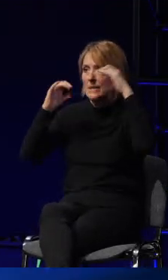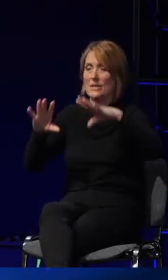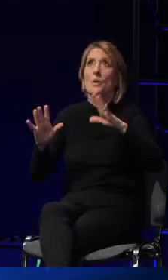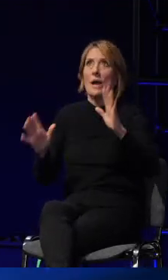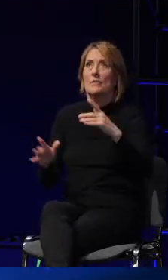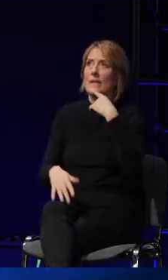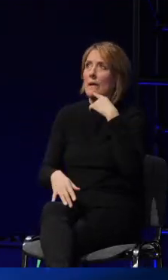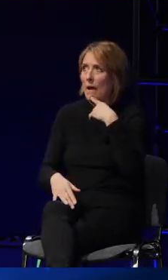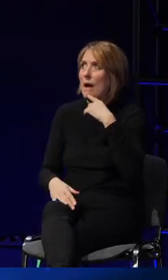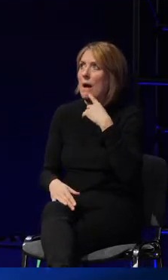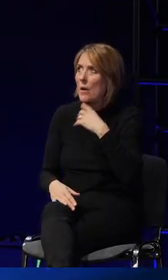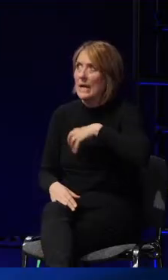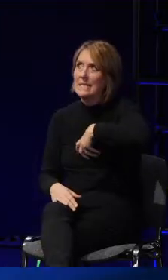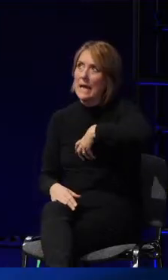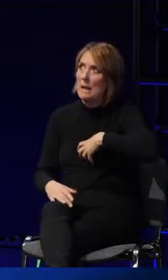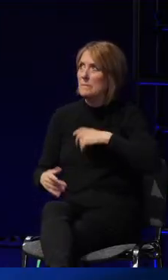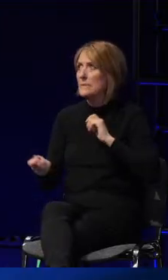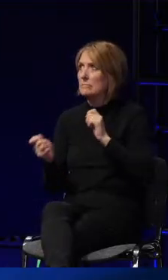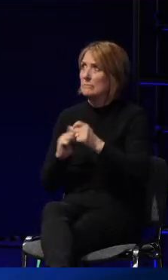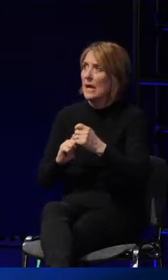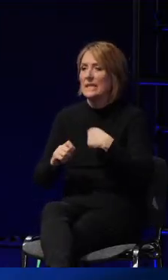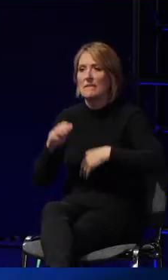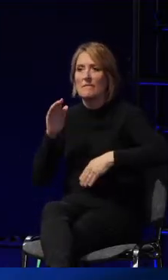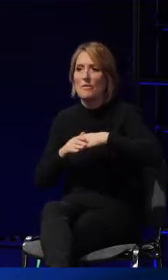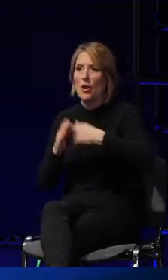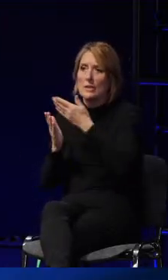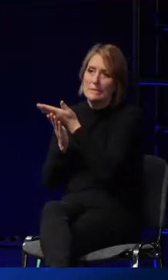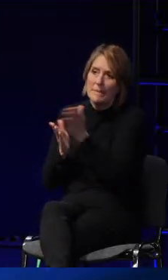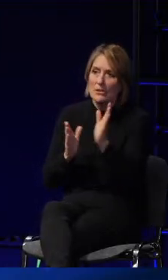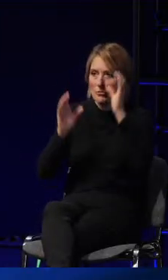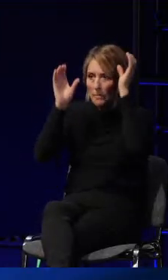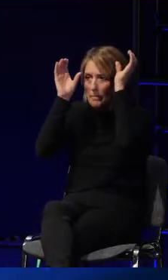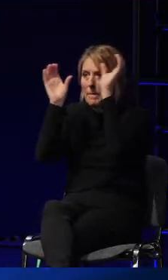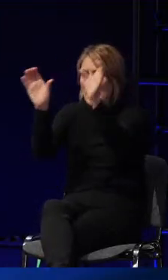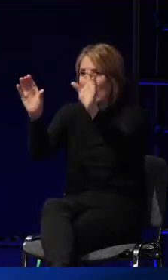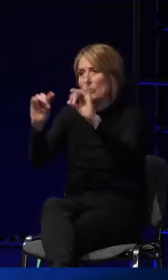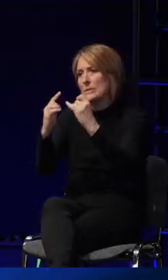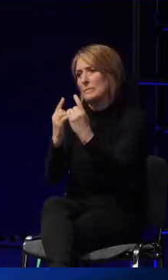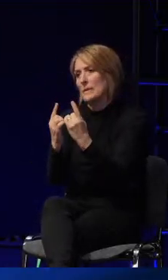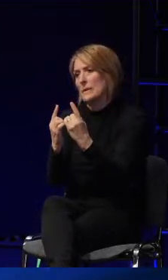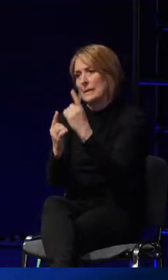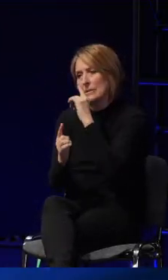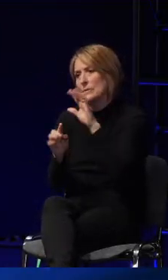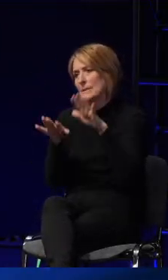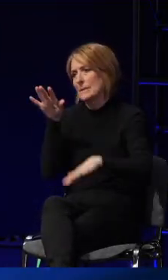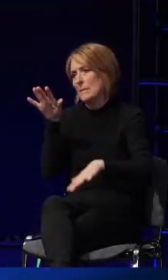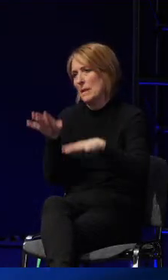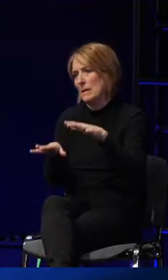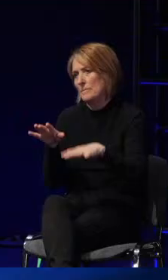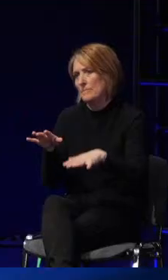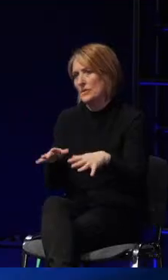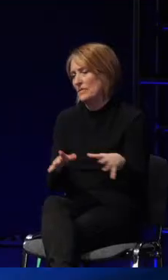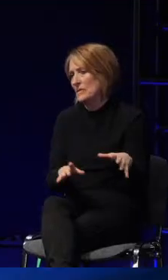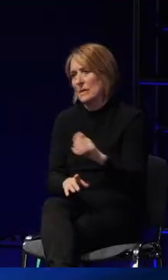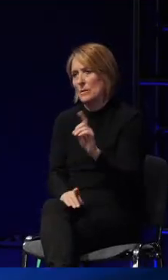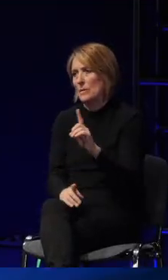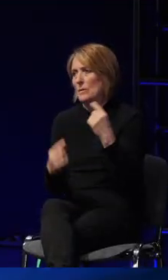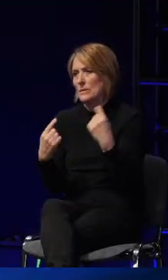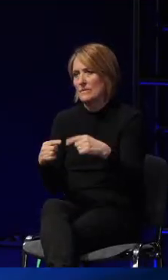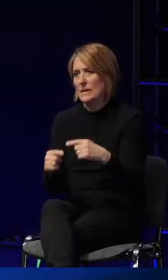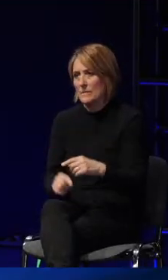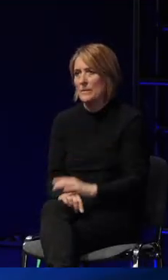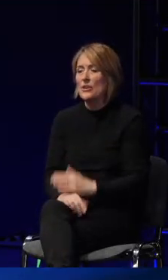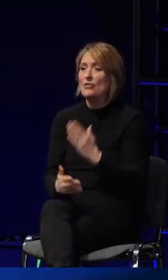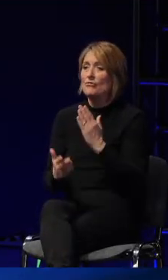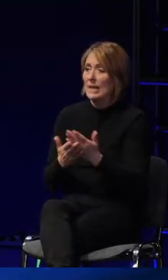well, I need another full spectrum panel that I can do similar job with, and you just take what's available. You want your team to have